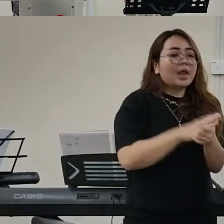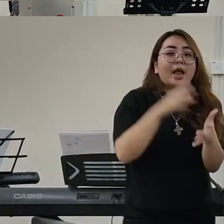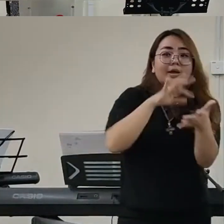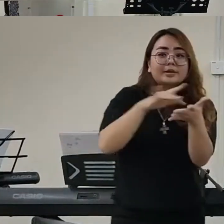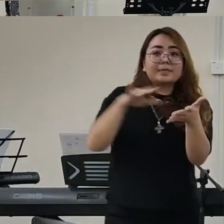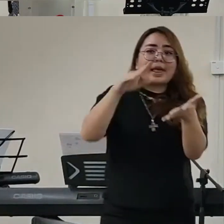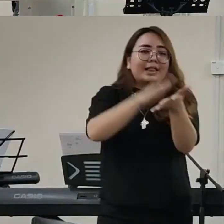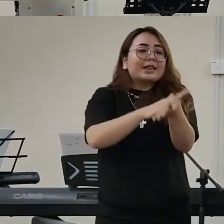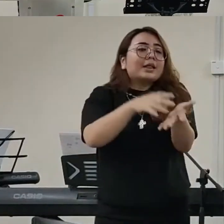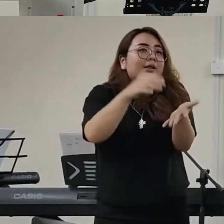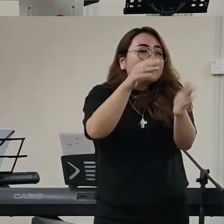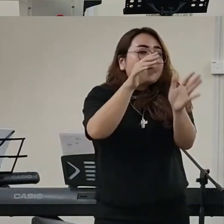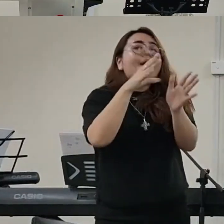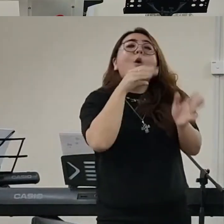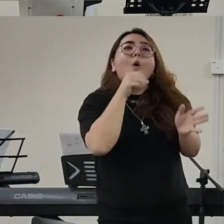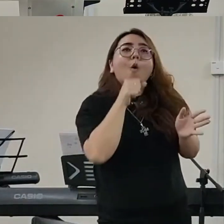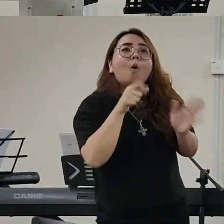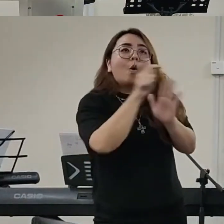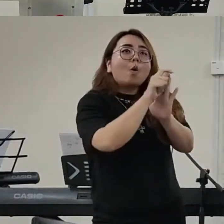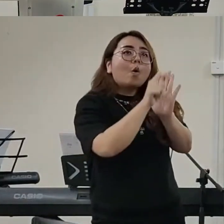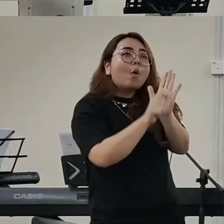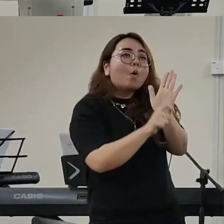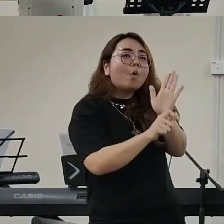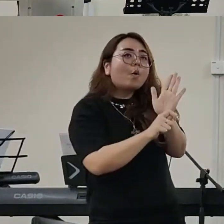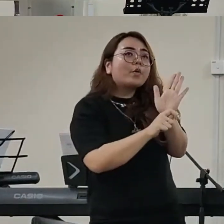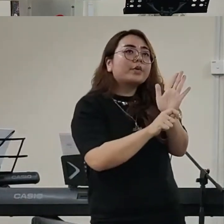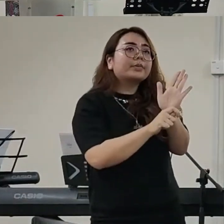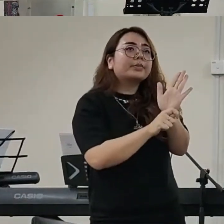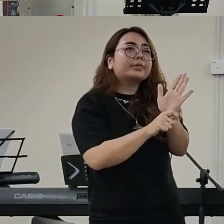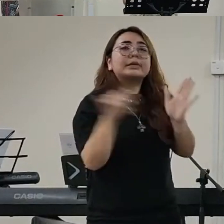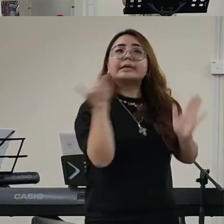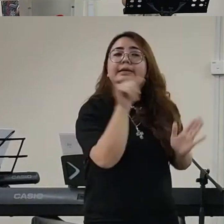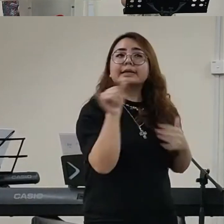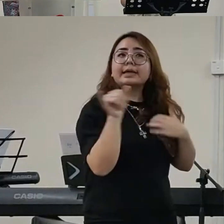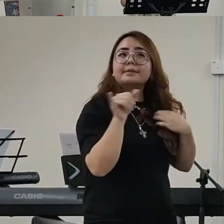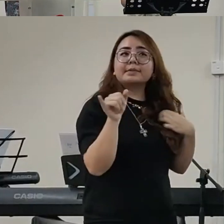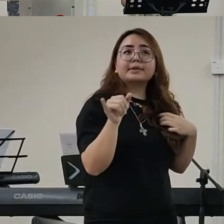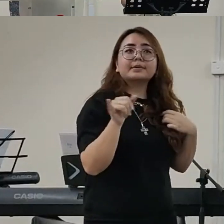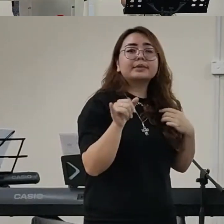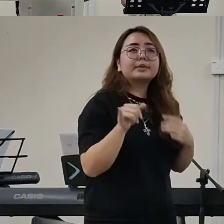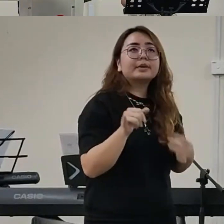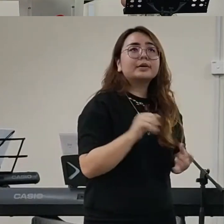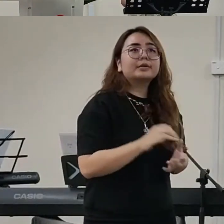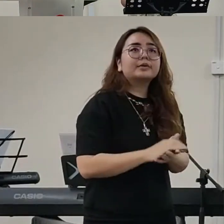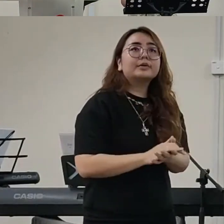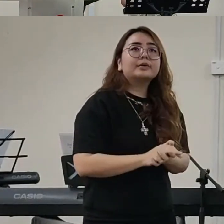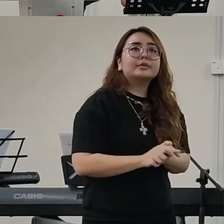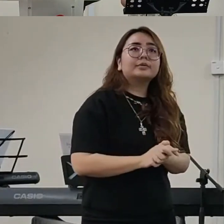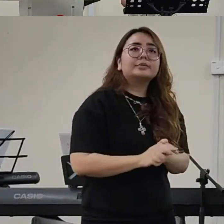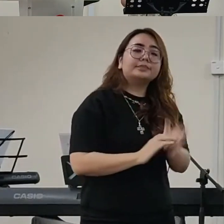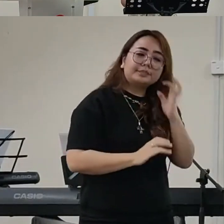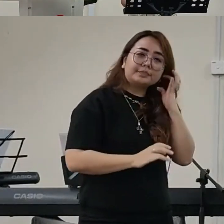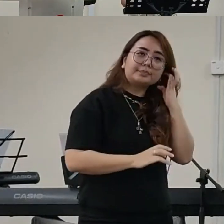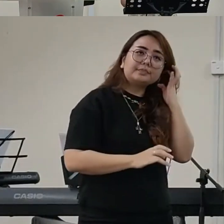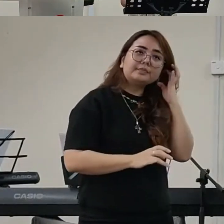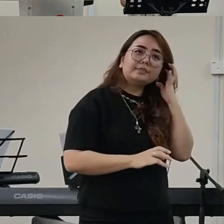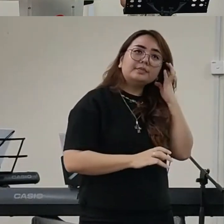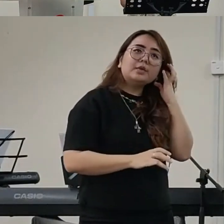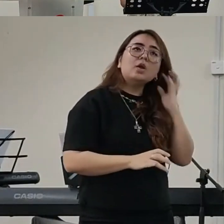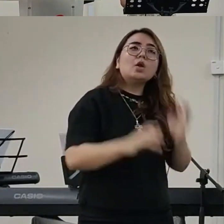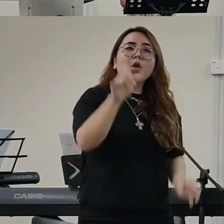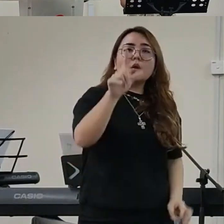Torah. All right. So the first, not the whole of the whole of the Bible, the 66 books is called the Logos. Can somebody say